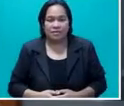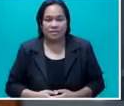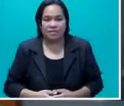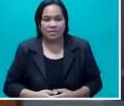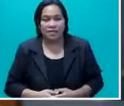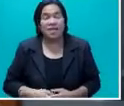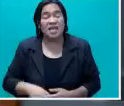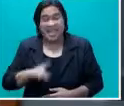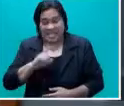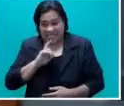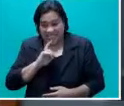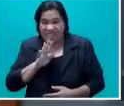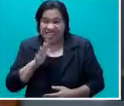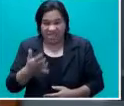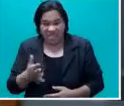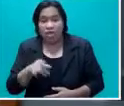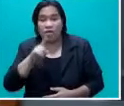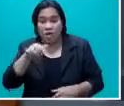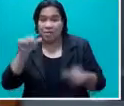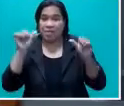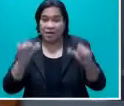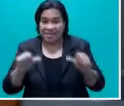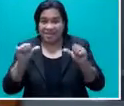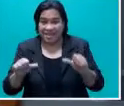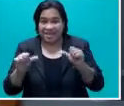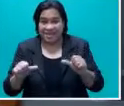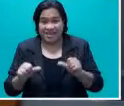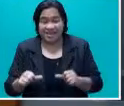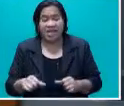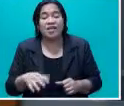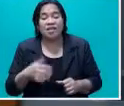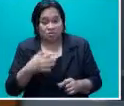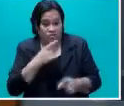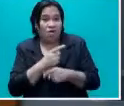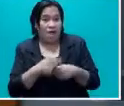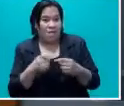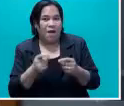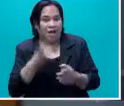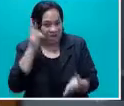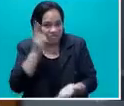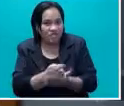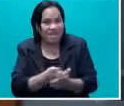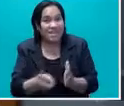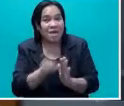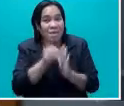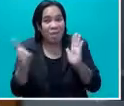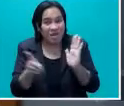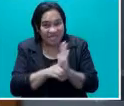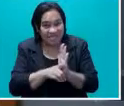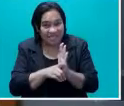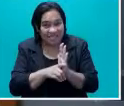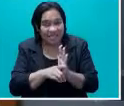even though His Excellency the President has alluded to genuine democracy,